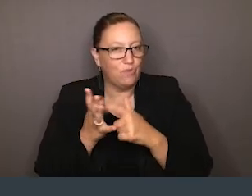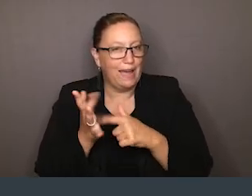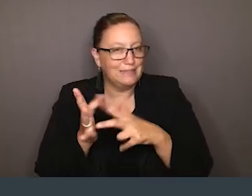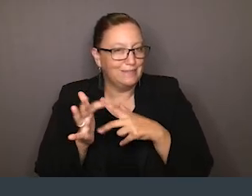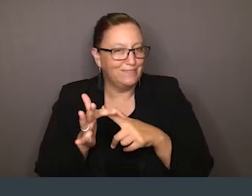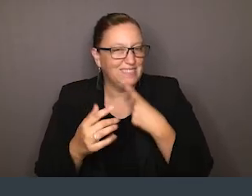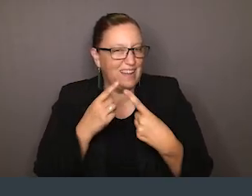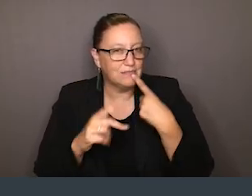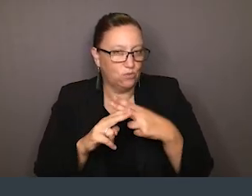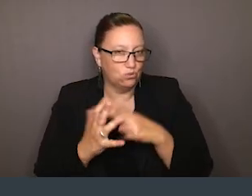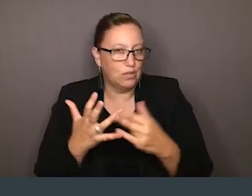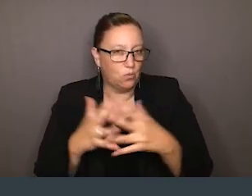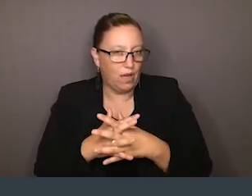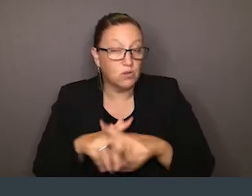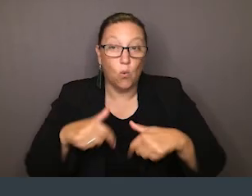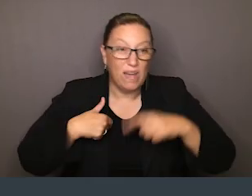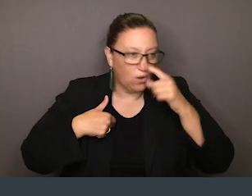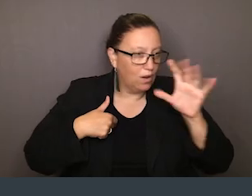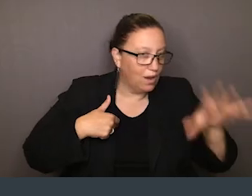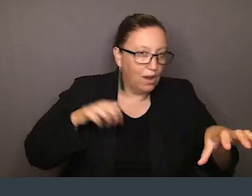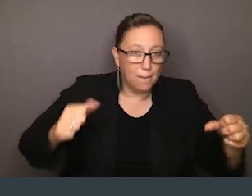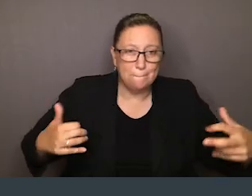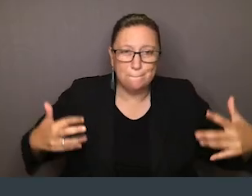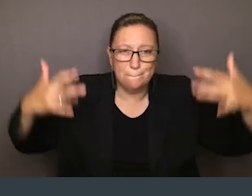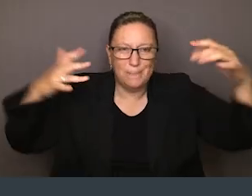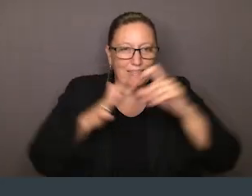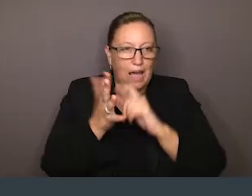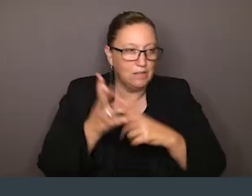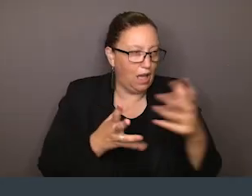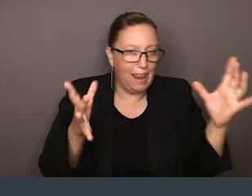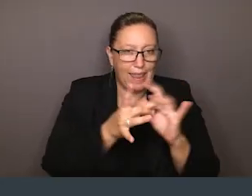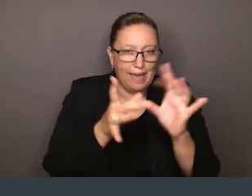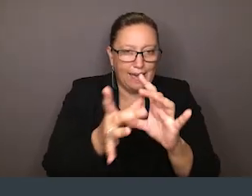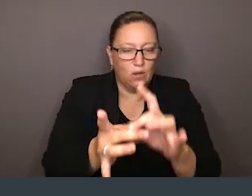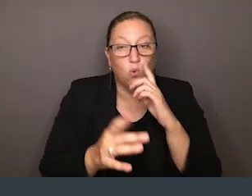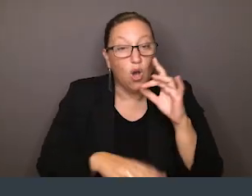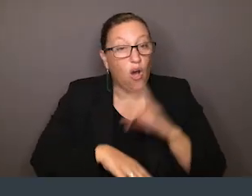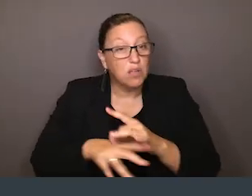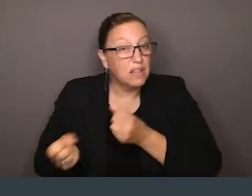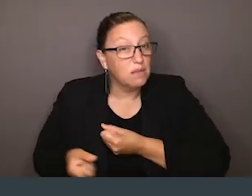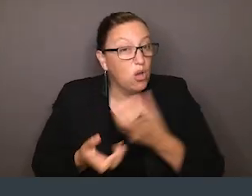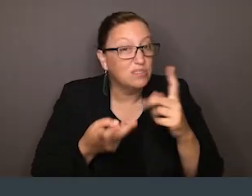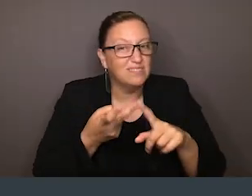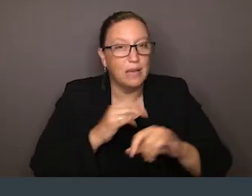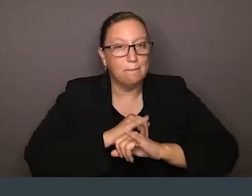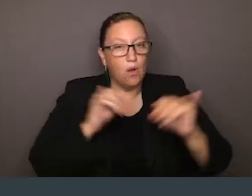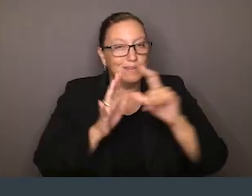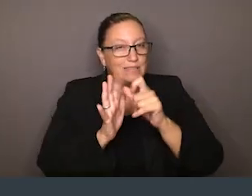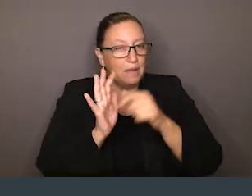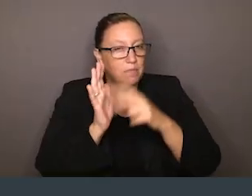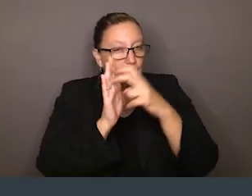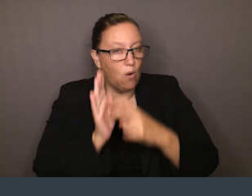at the centre was able to link multiple existing data sets, and this included things like hospital admissions, emergency department